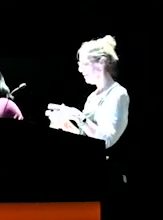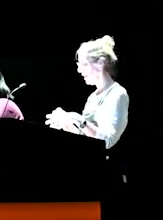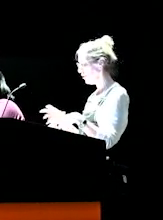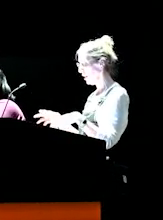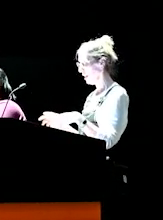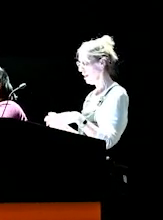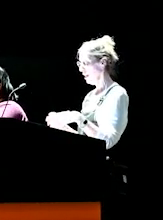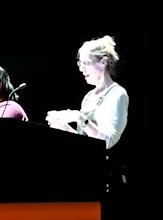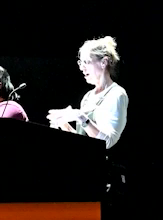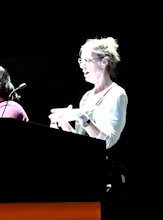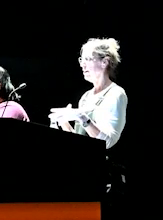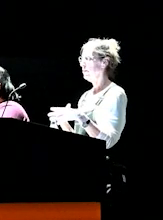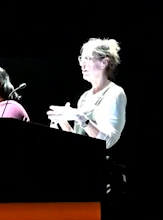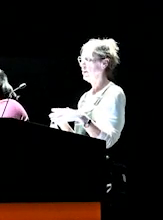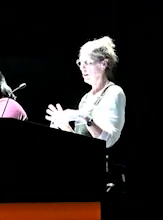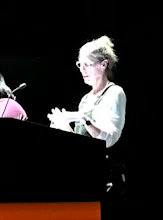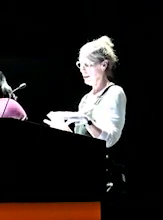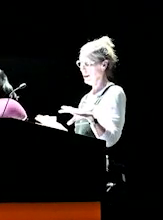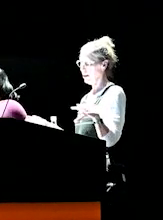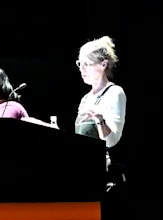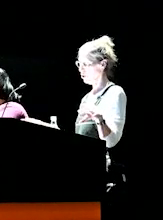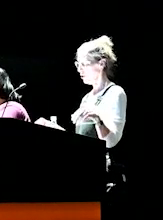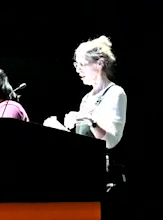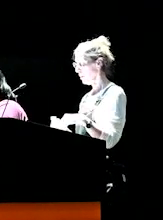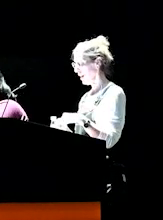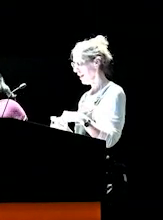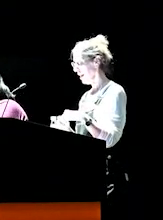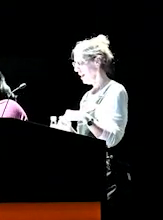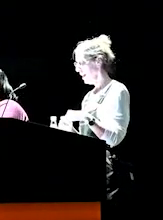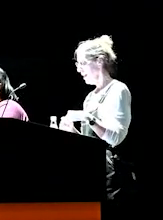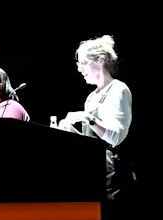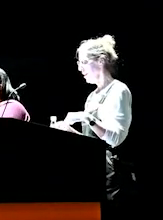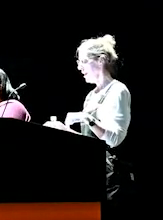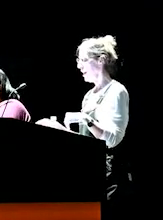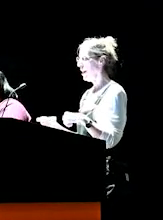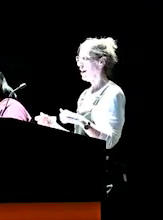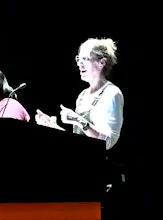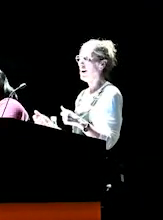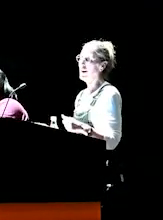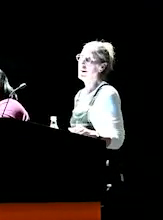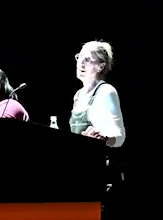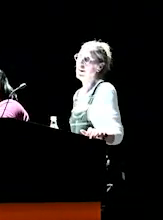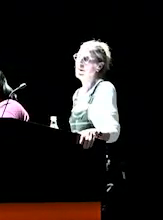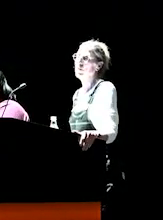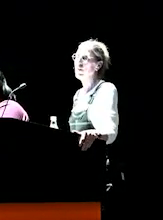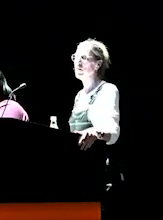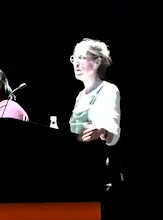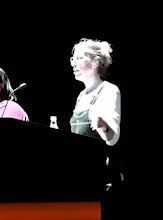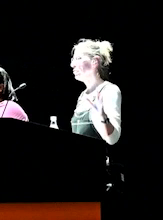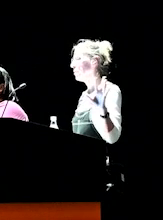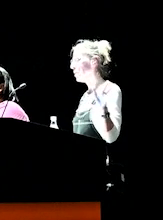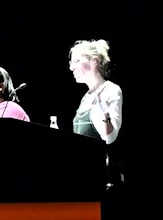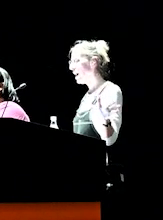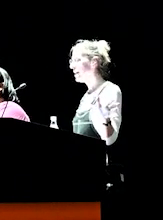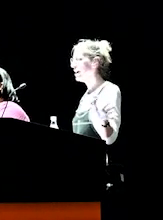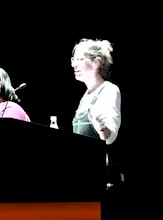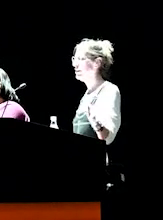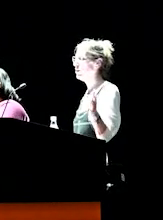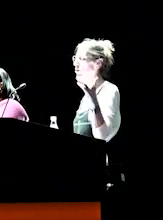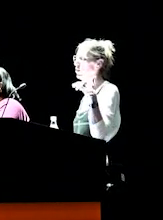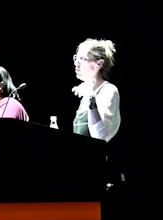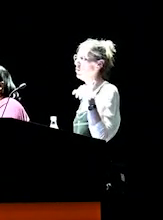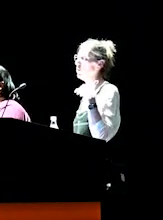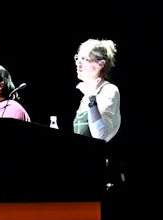create the staging and the orange carpet, the everything from the